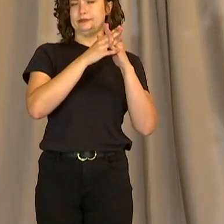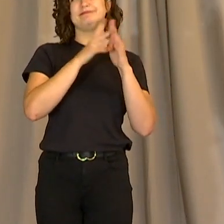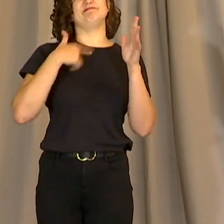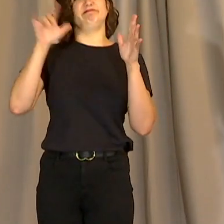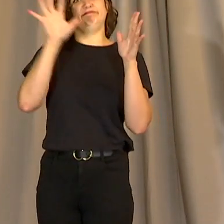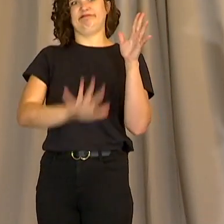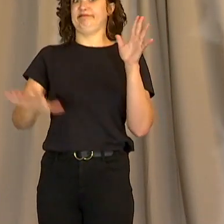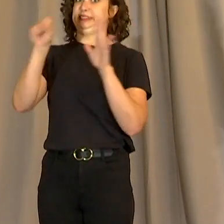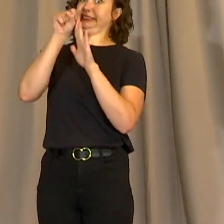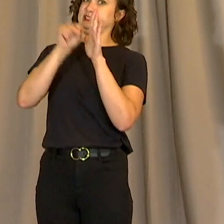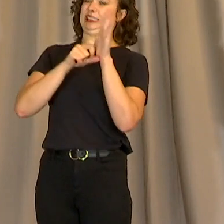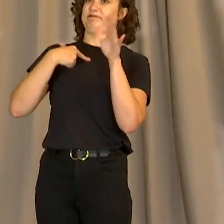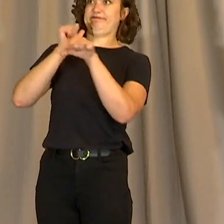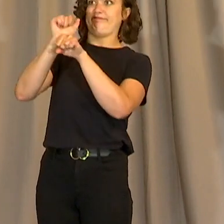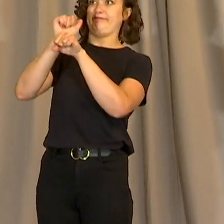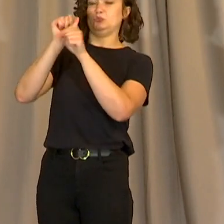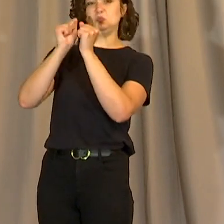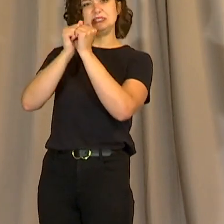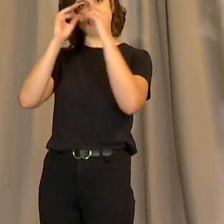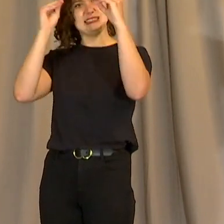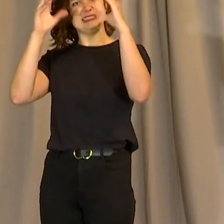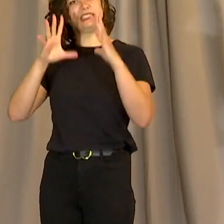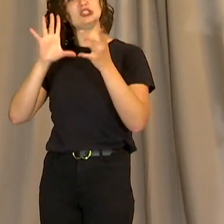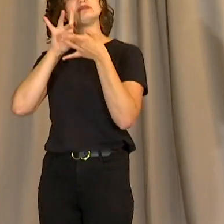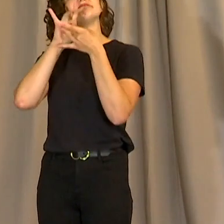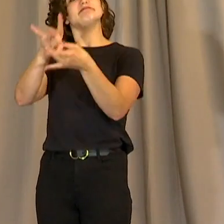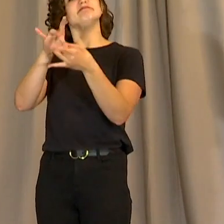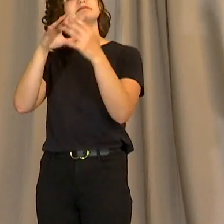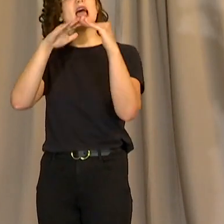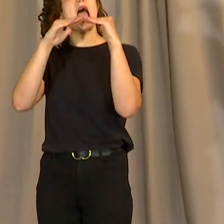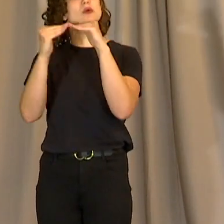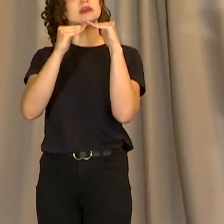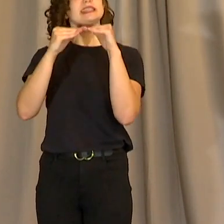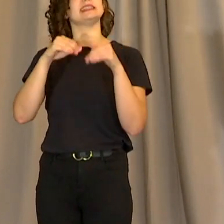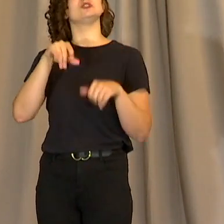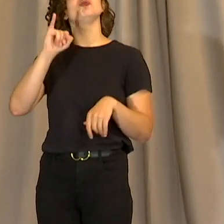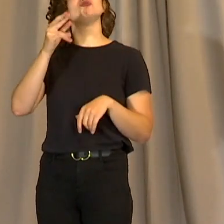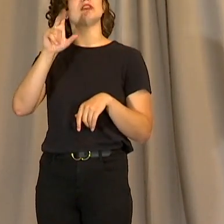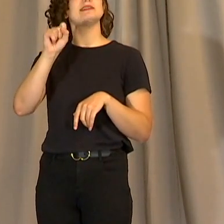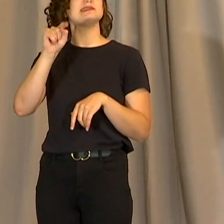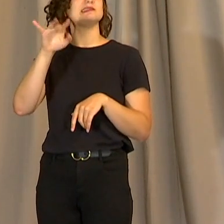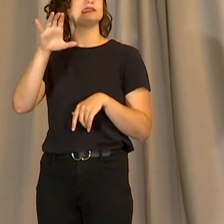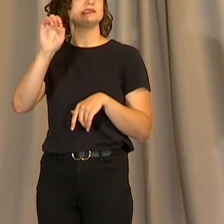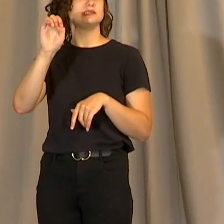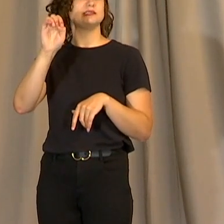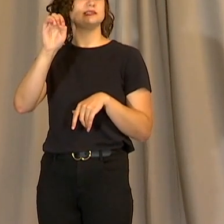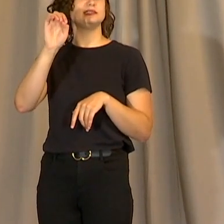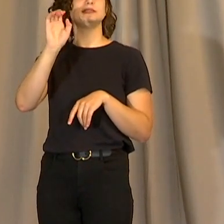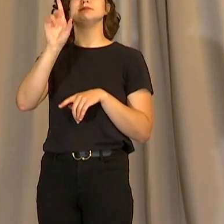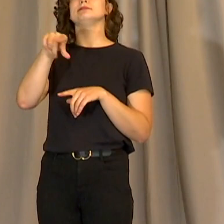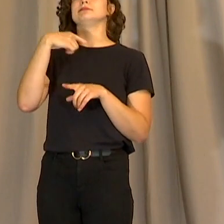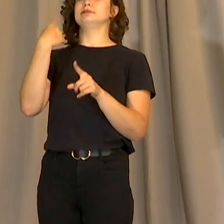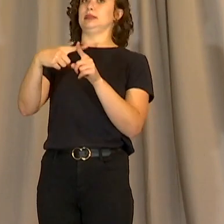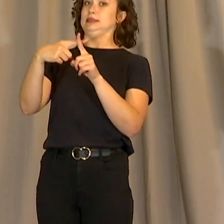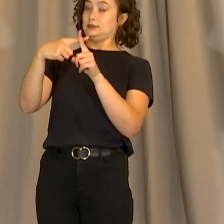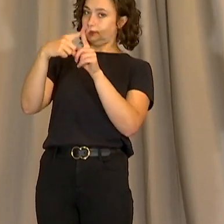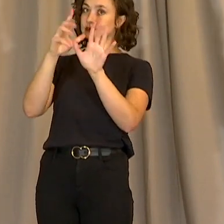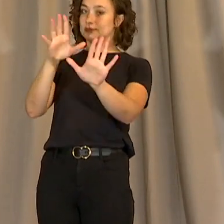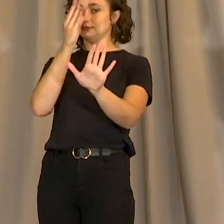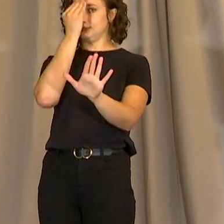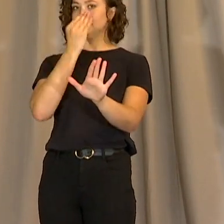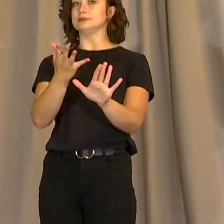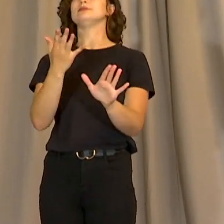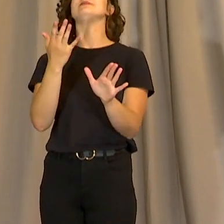state on issues of equity and justice. And I also have a conference, a free conference, this is